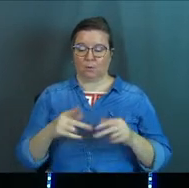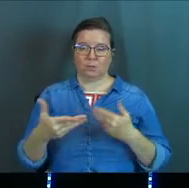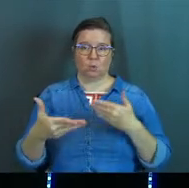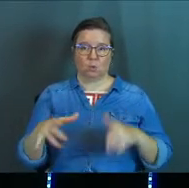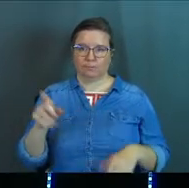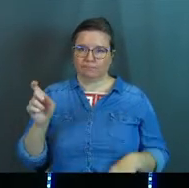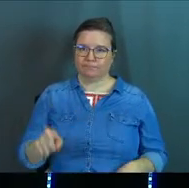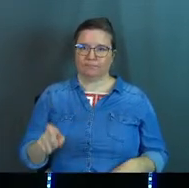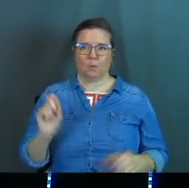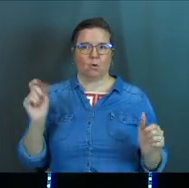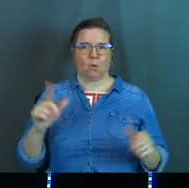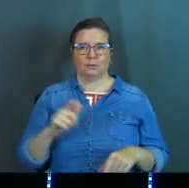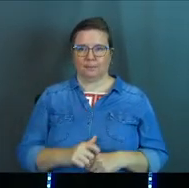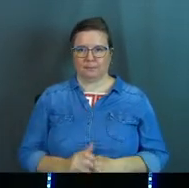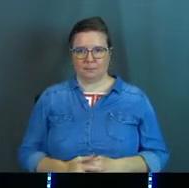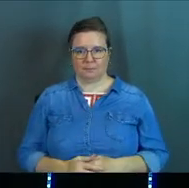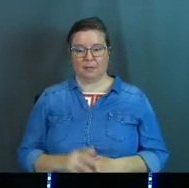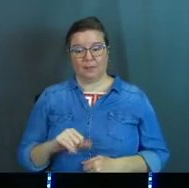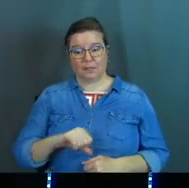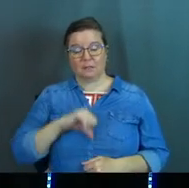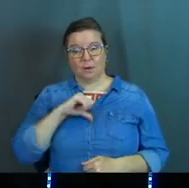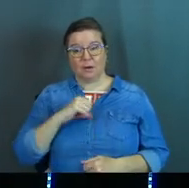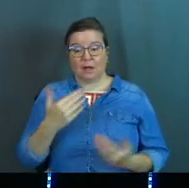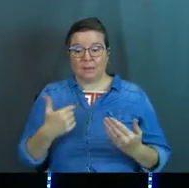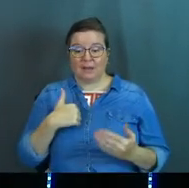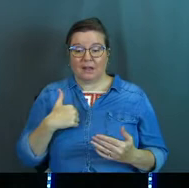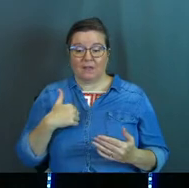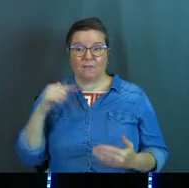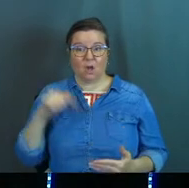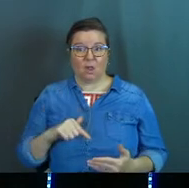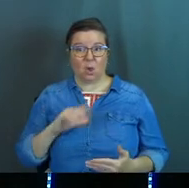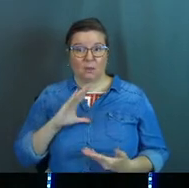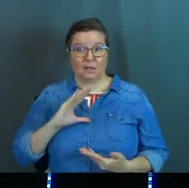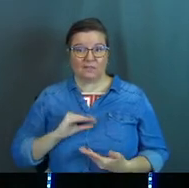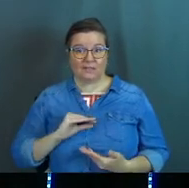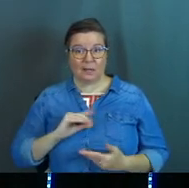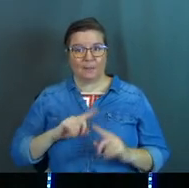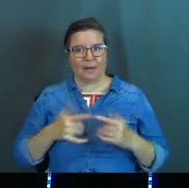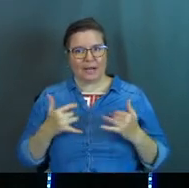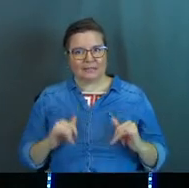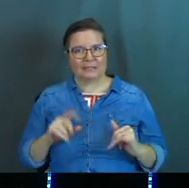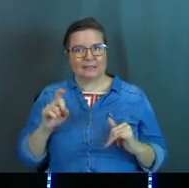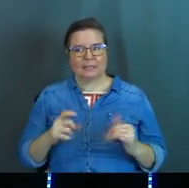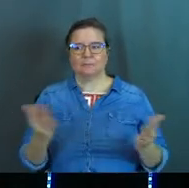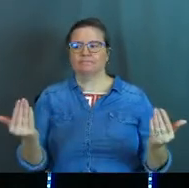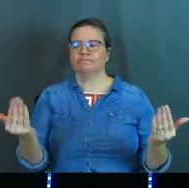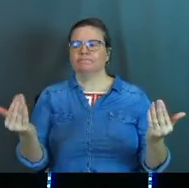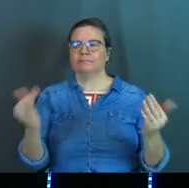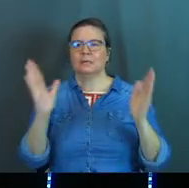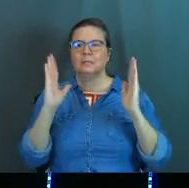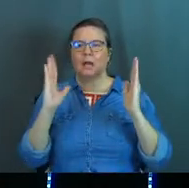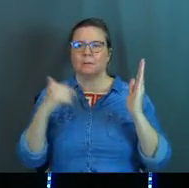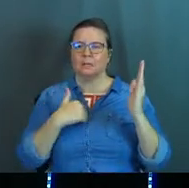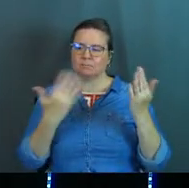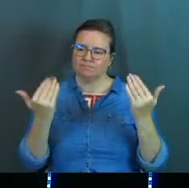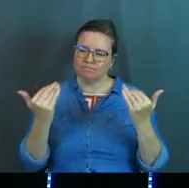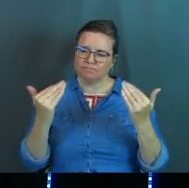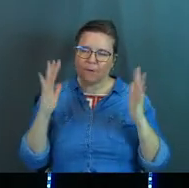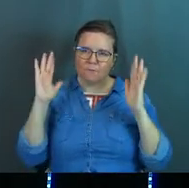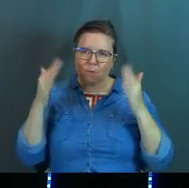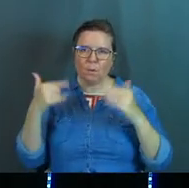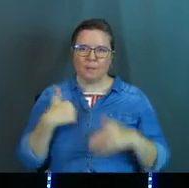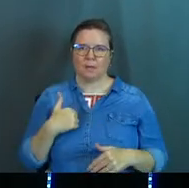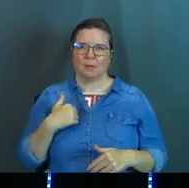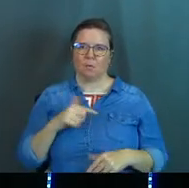in the room at all times. That's pride. I might even have a low self-esteem, but I still need to be the focus of attention at all